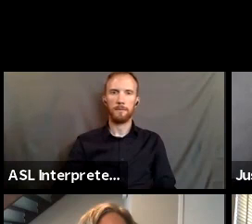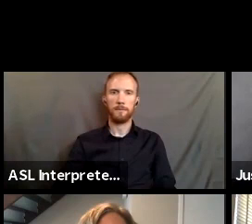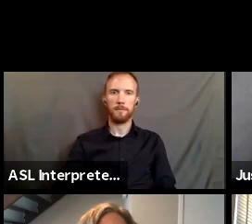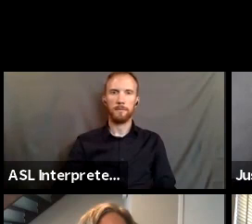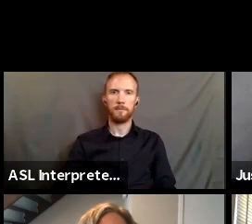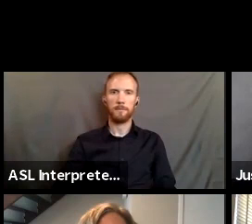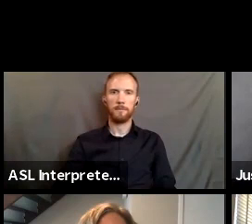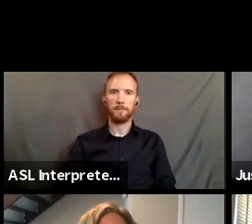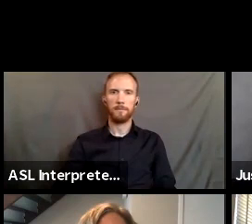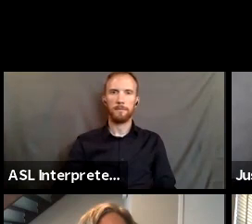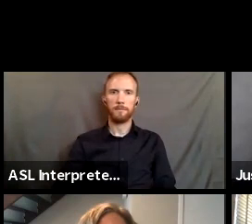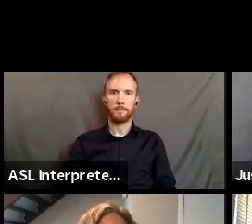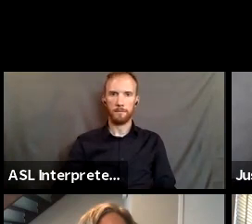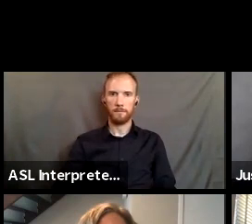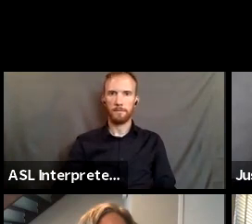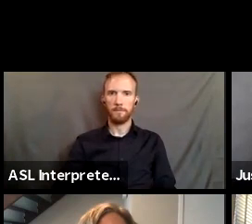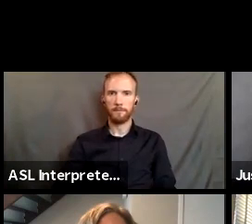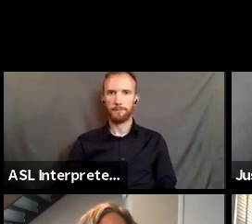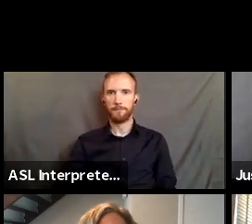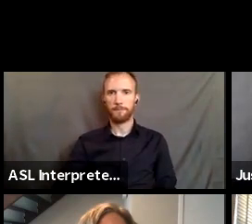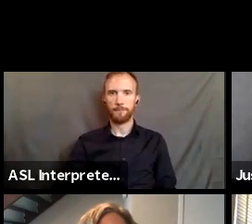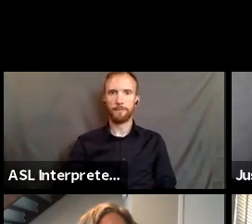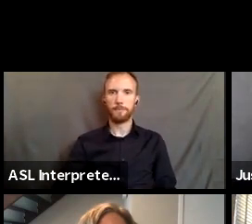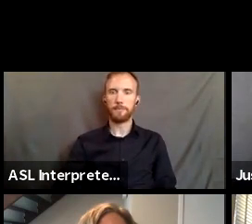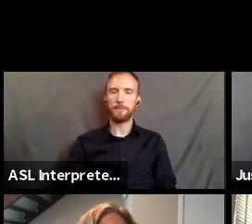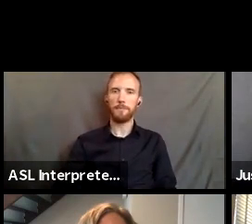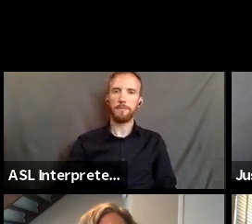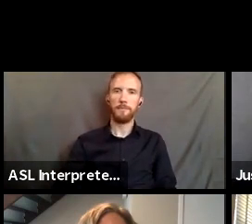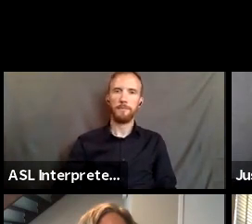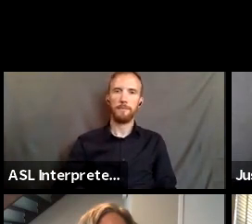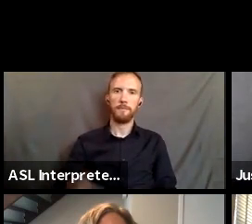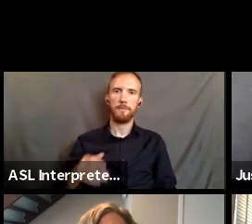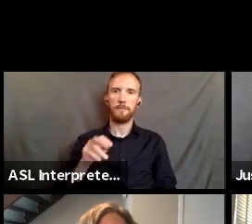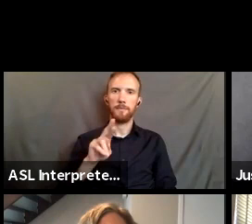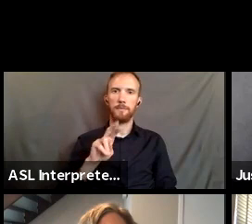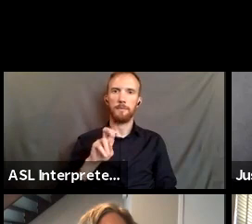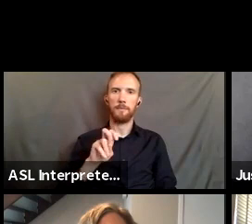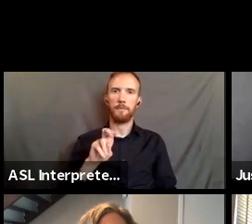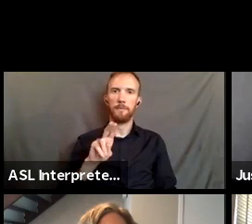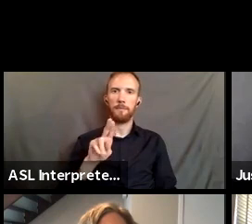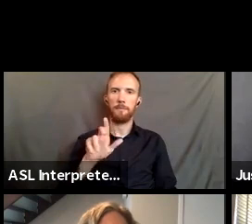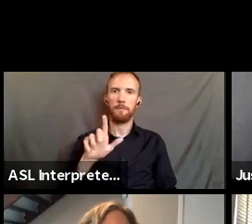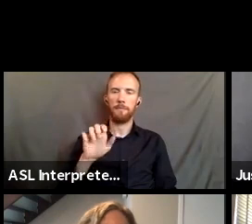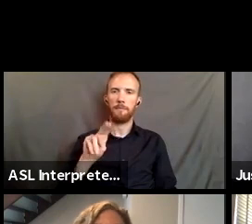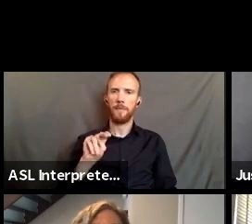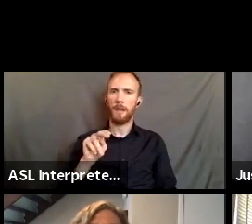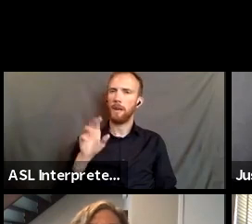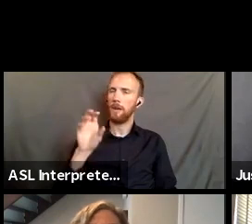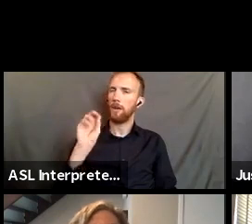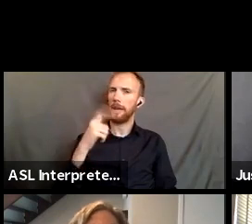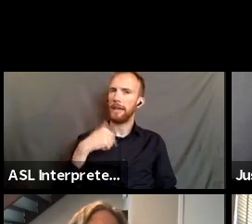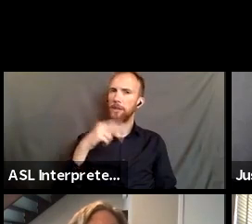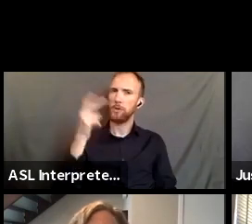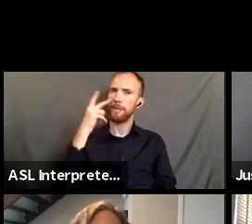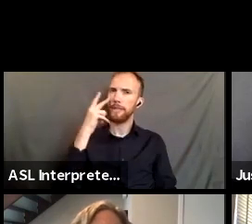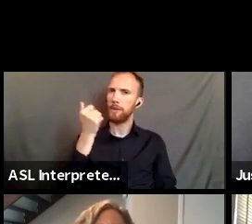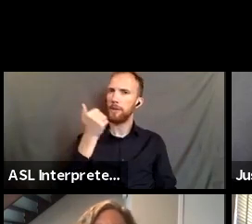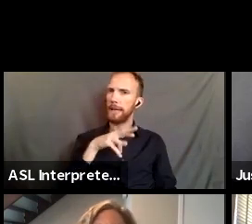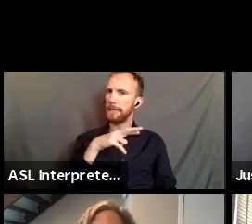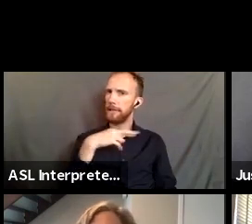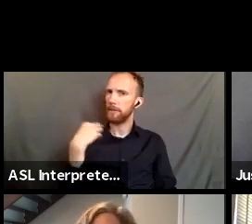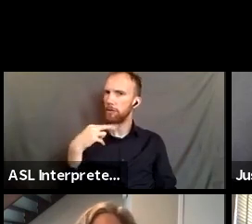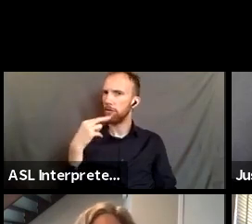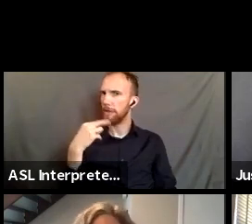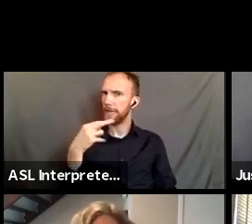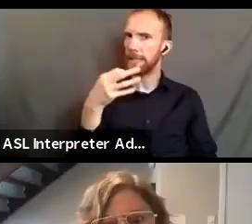and do you foresee um risks to the the current plan for coming years whether that's in the borrowing market